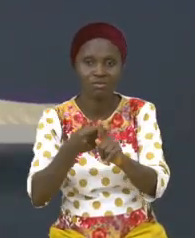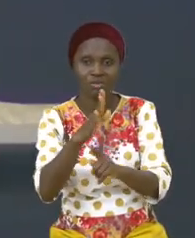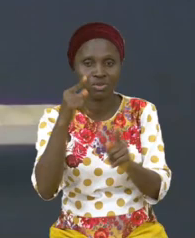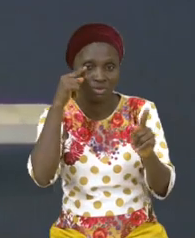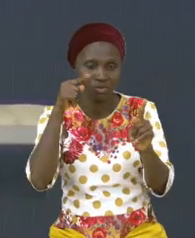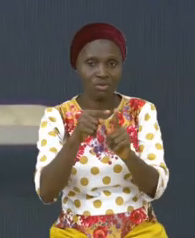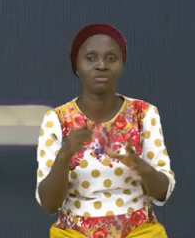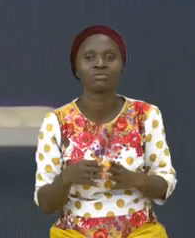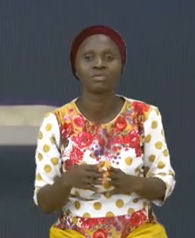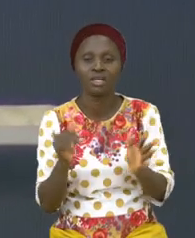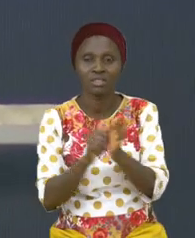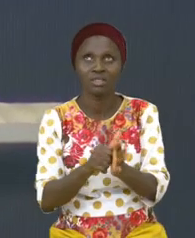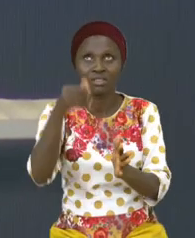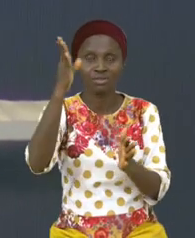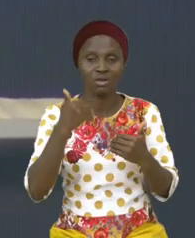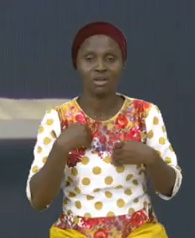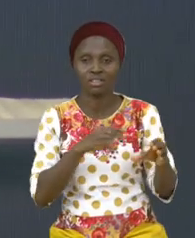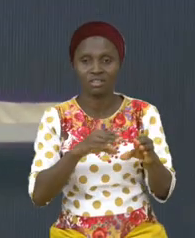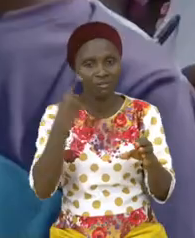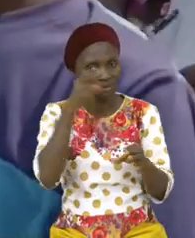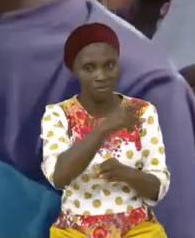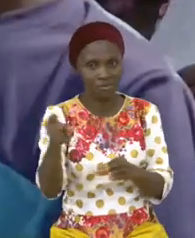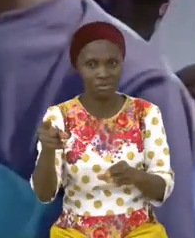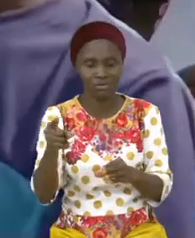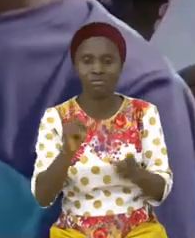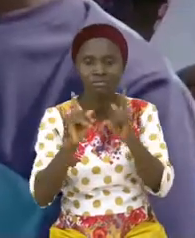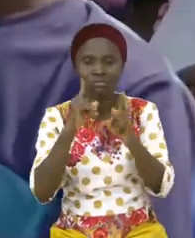you. I'm talking to somebody there.